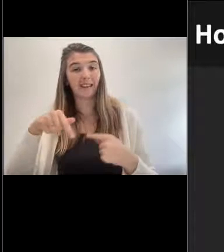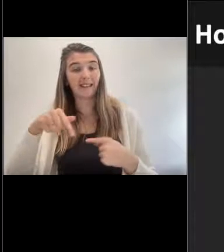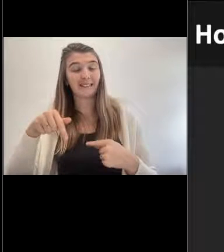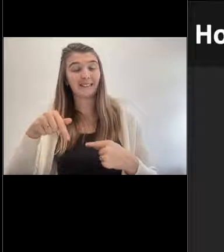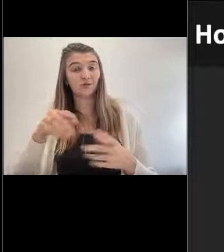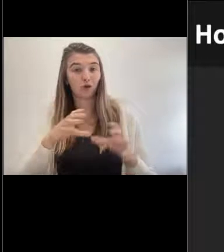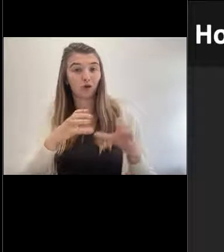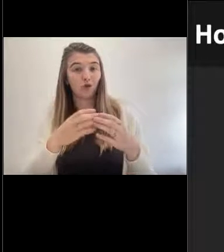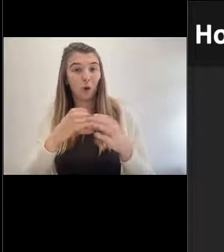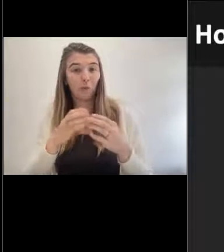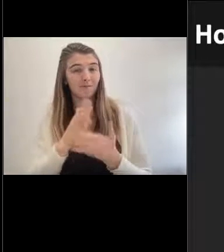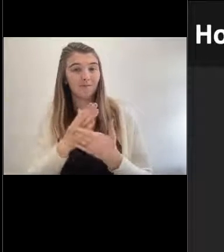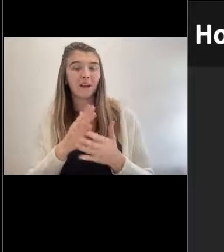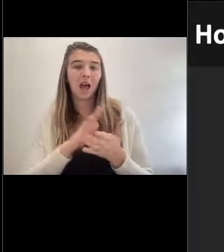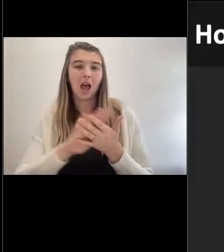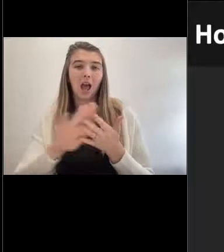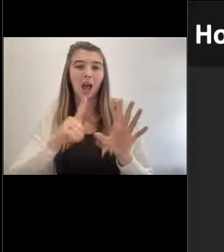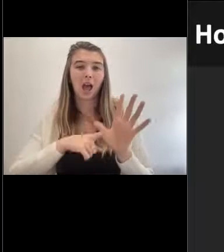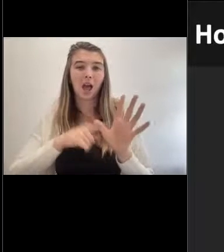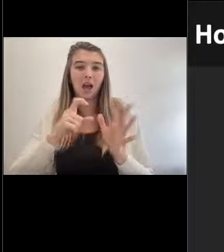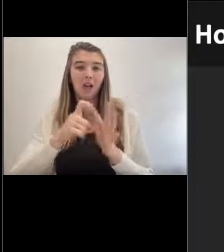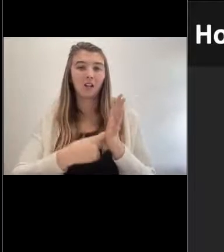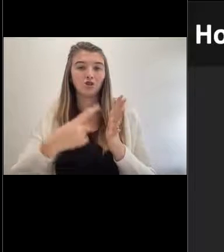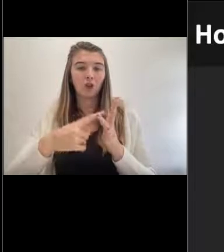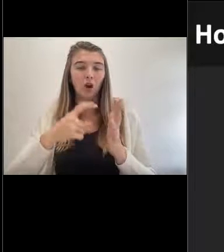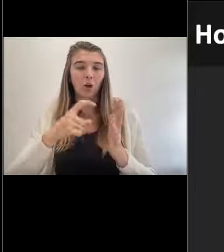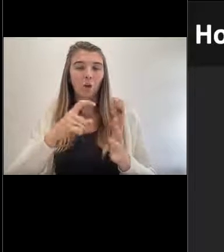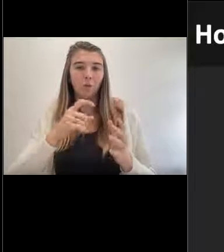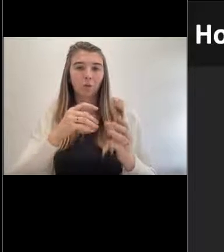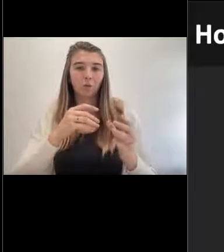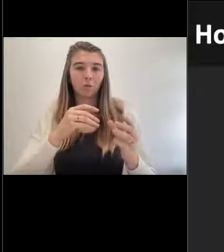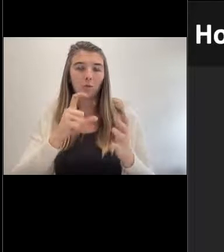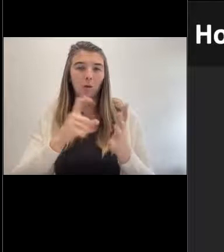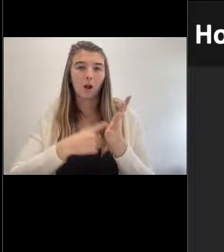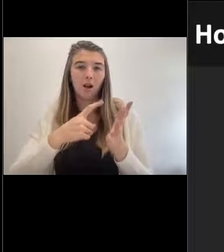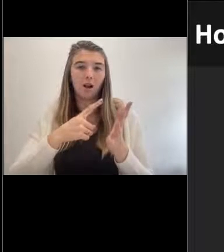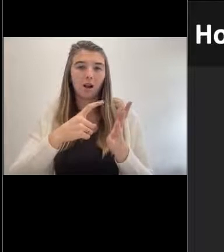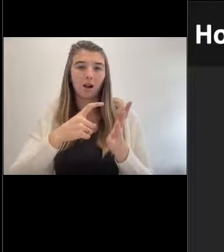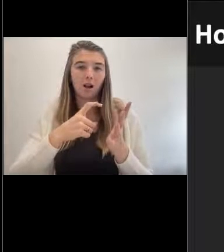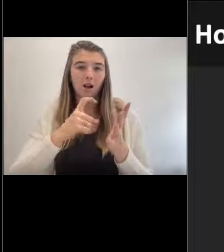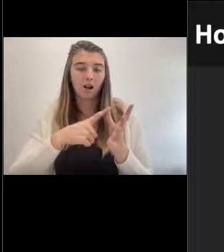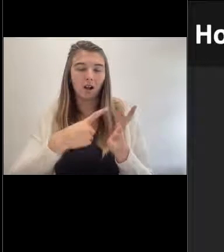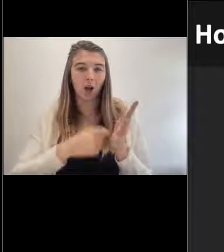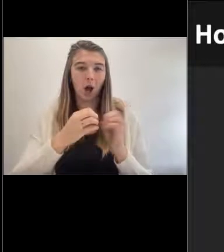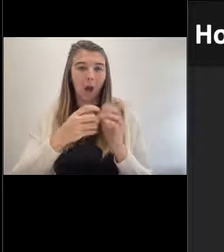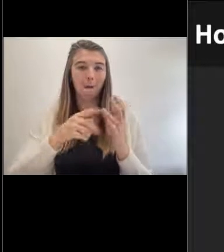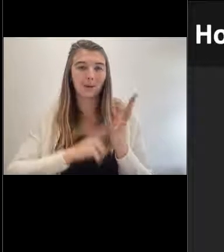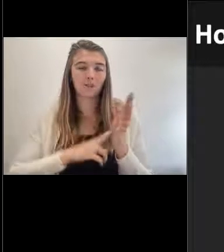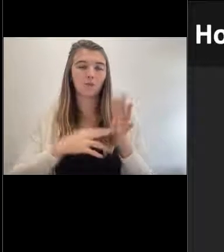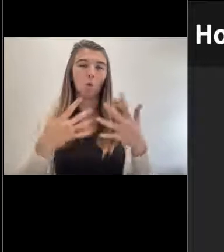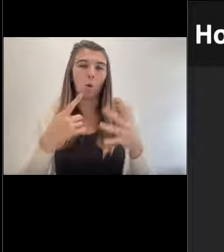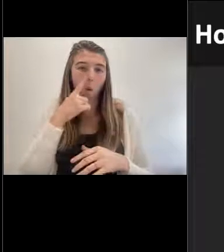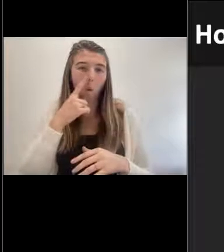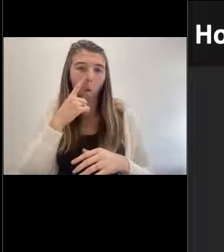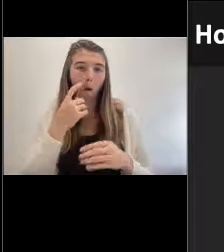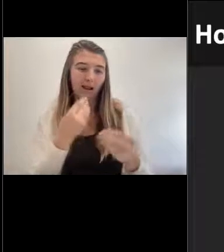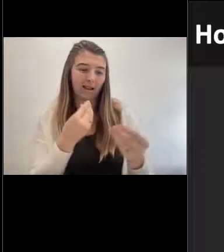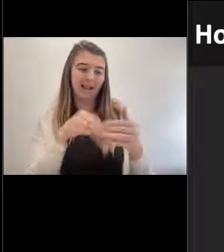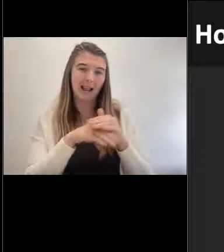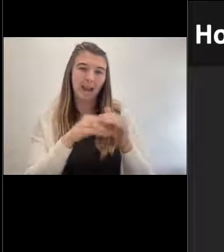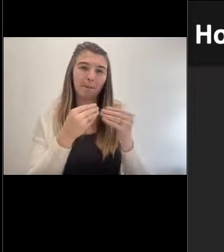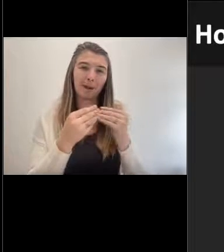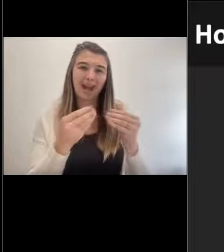groups of bacteria that preferentially like to grow using hydrocarbons such as oil or constituents of oil. And it's the presence of these